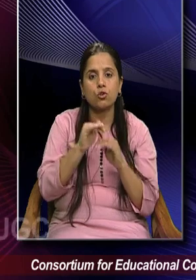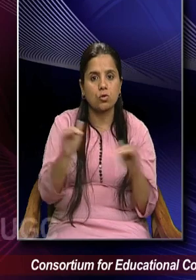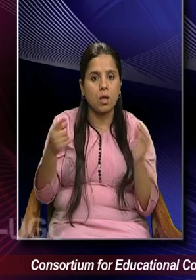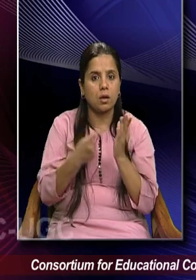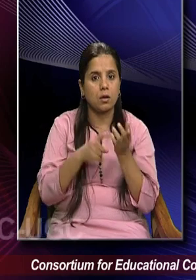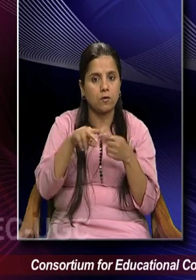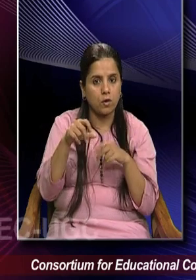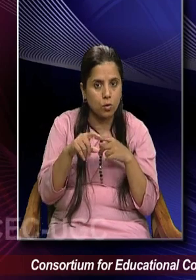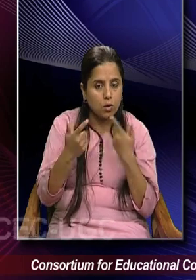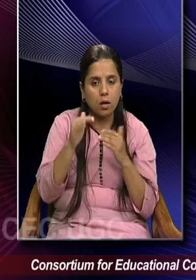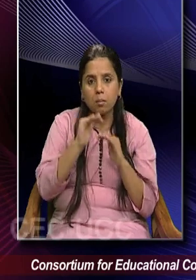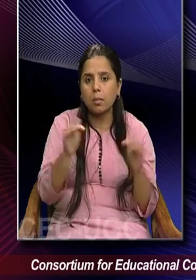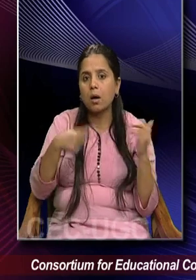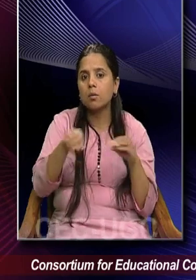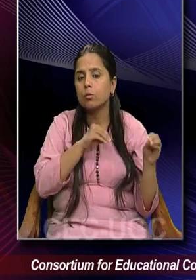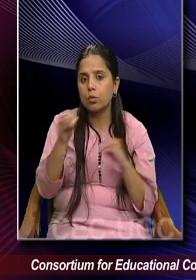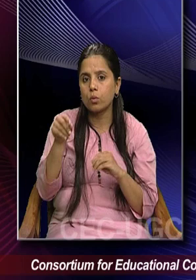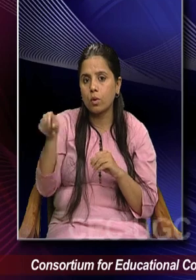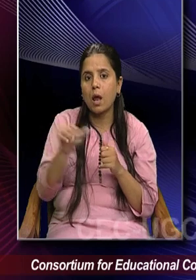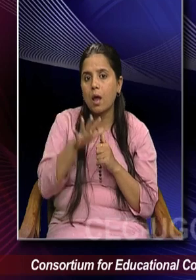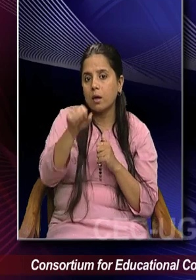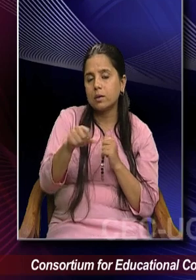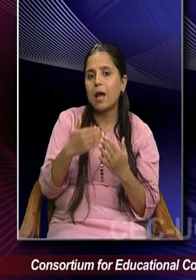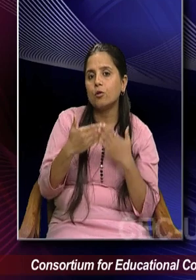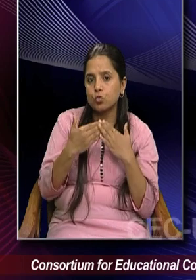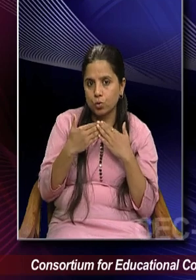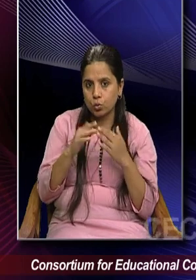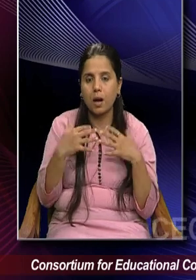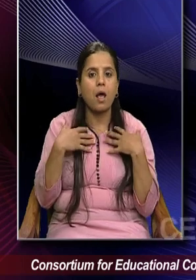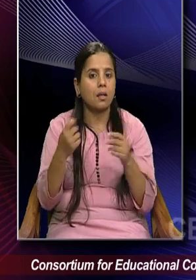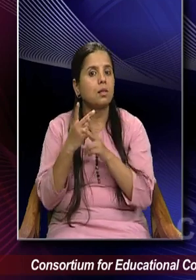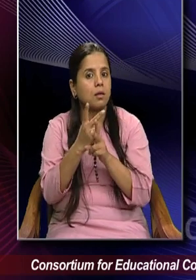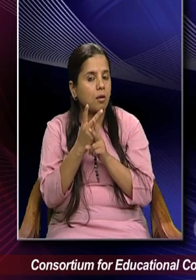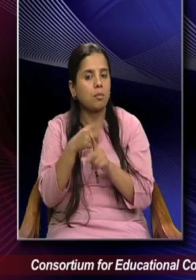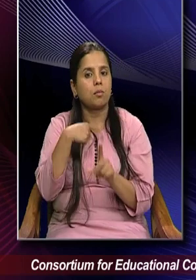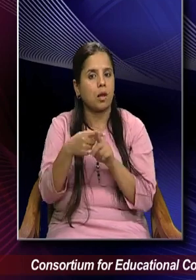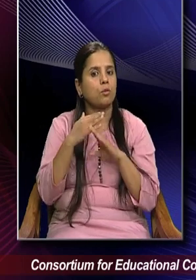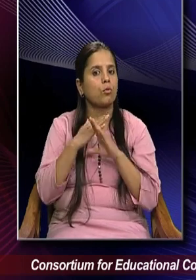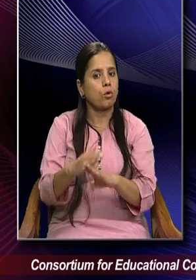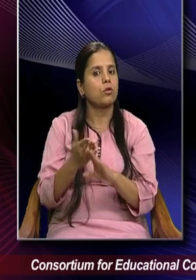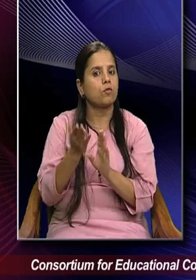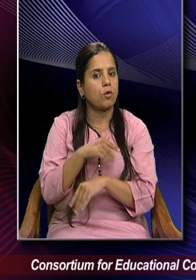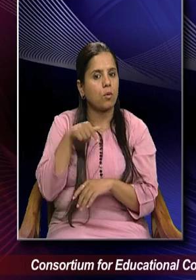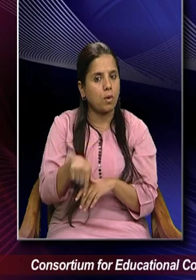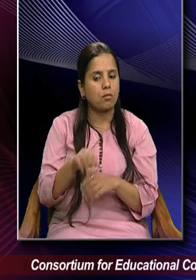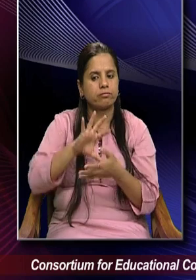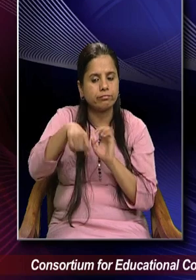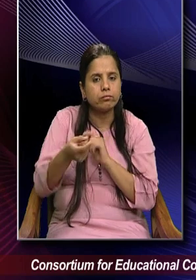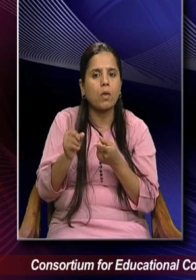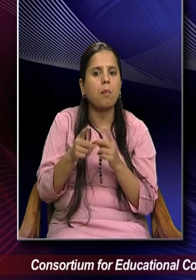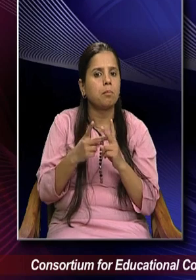and migrant children, ensuring their access to education, healthcare, and protection from exploitation.